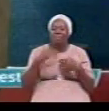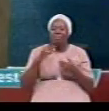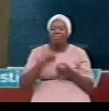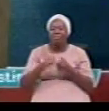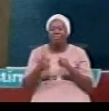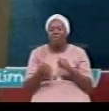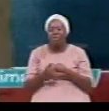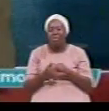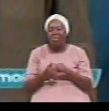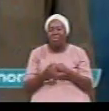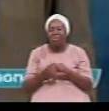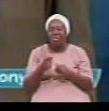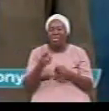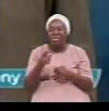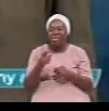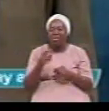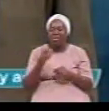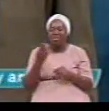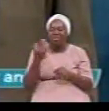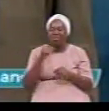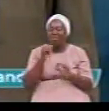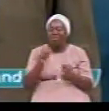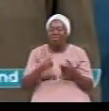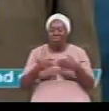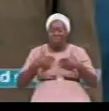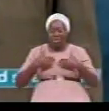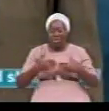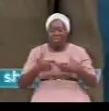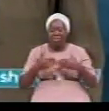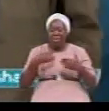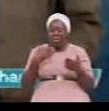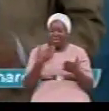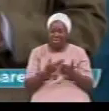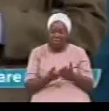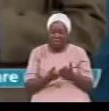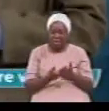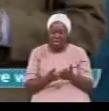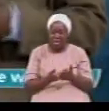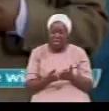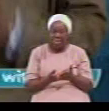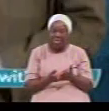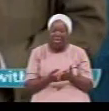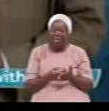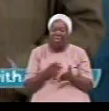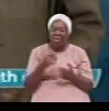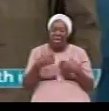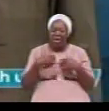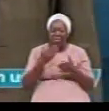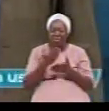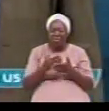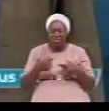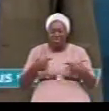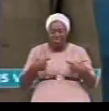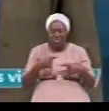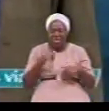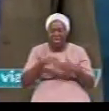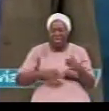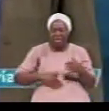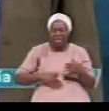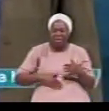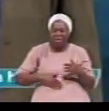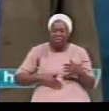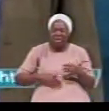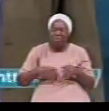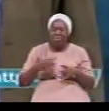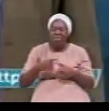problem. He wasn't breathing well and he had some pains in the stomach.